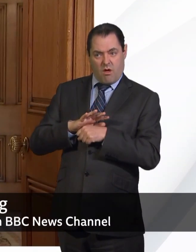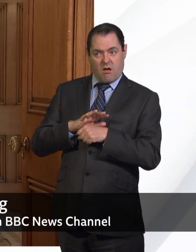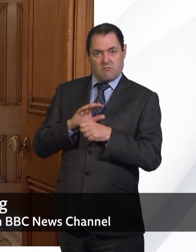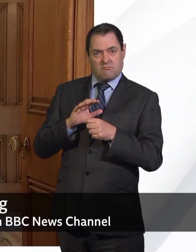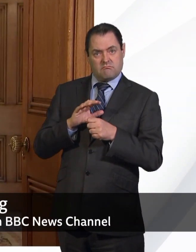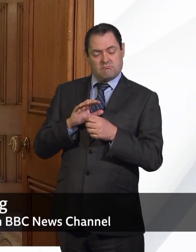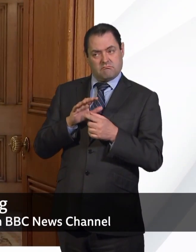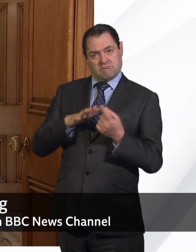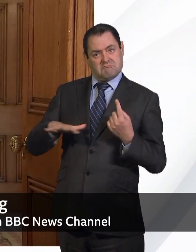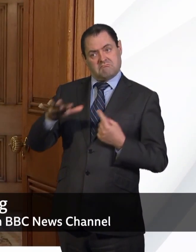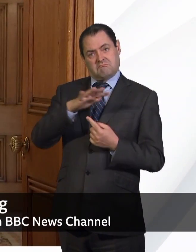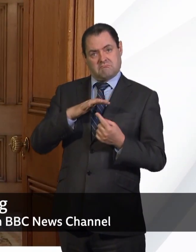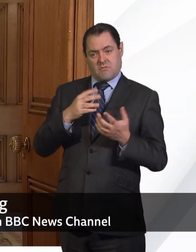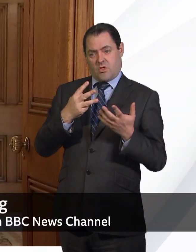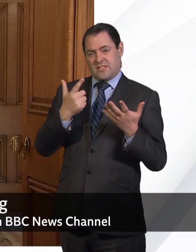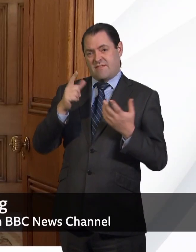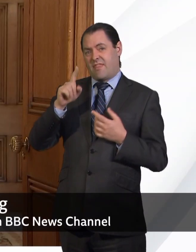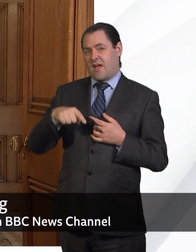settings,